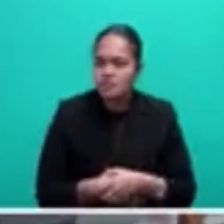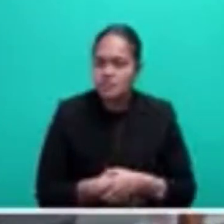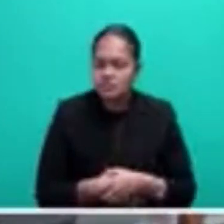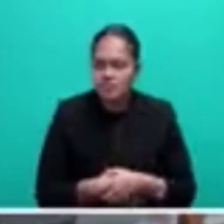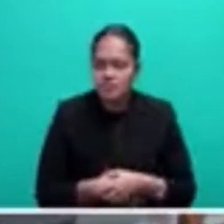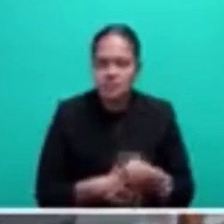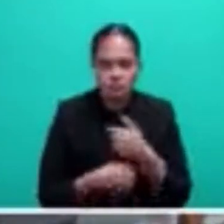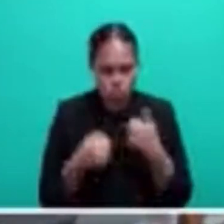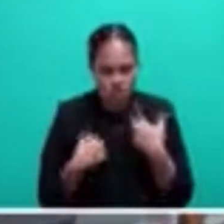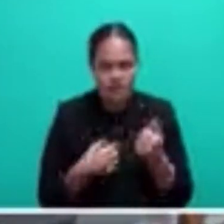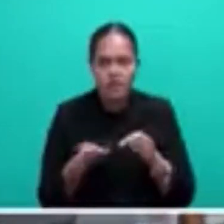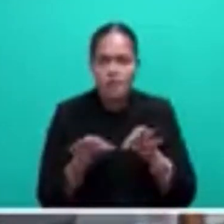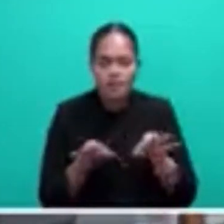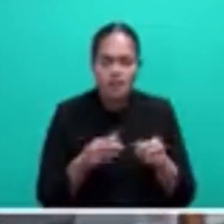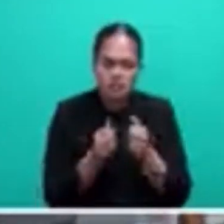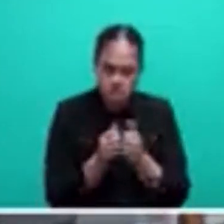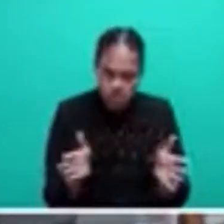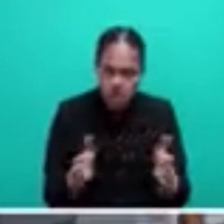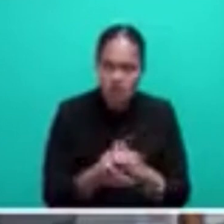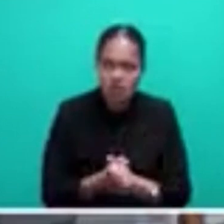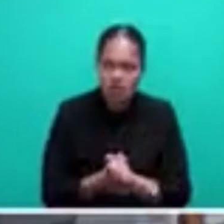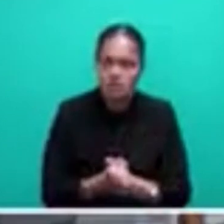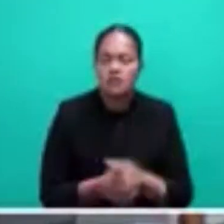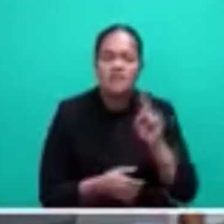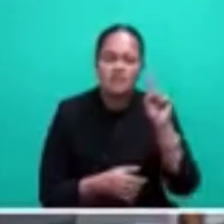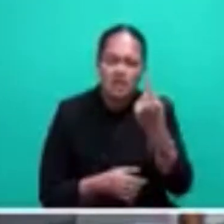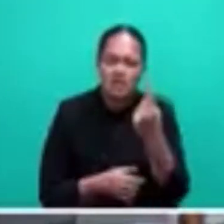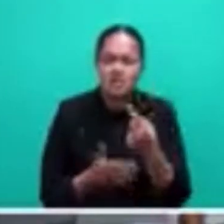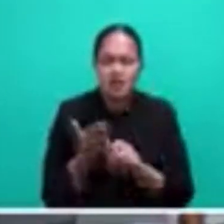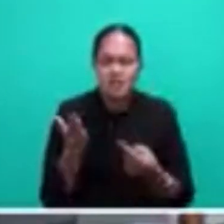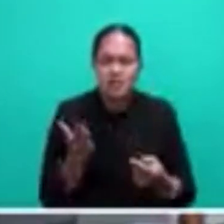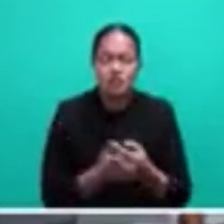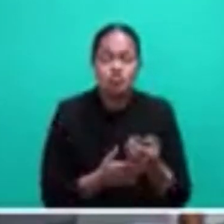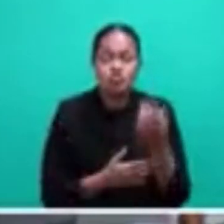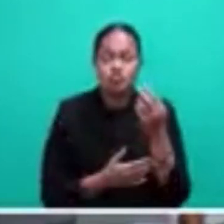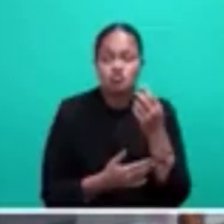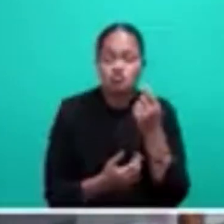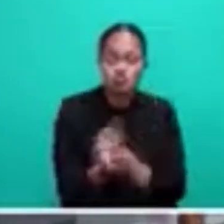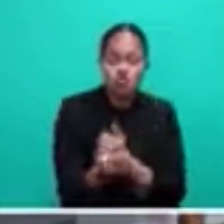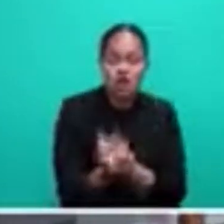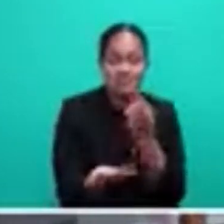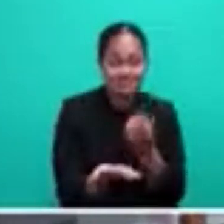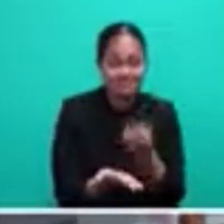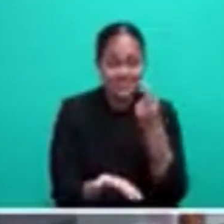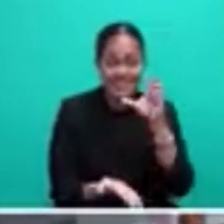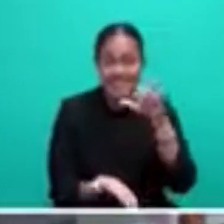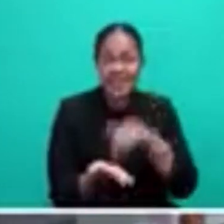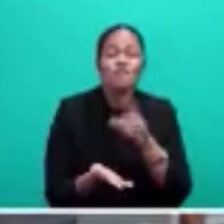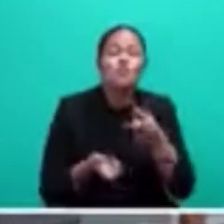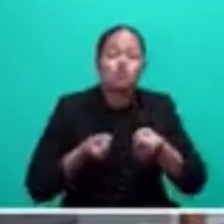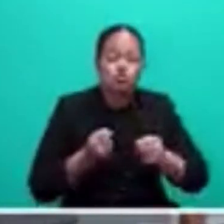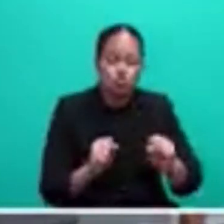We have plans to start, Honorable Speaker, the first ever drug rehabilitation center for street